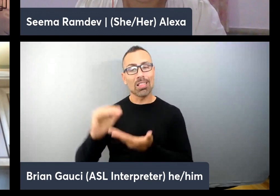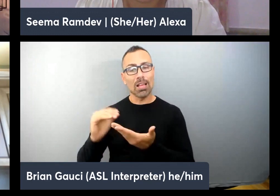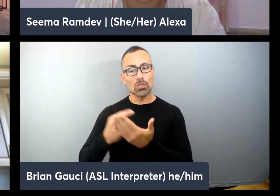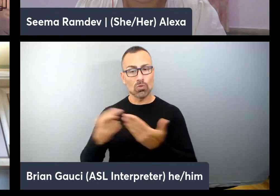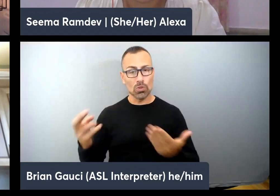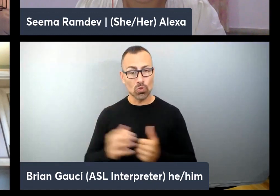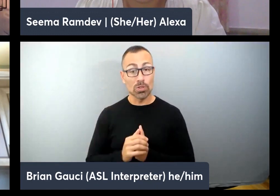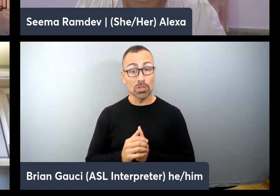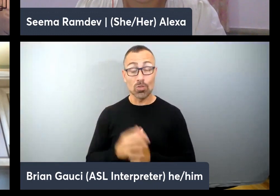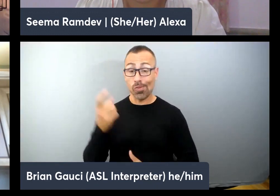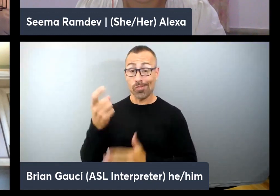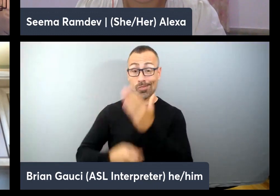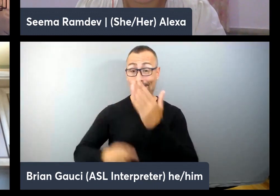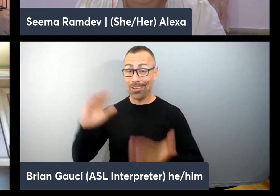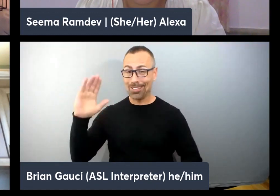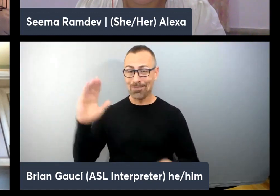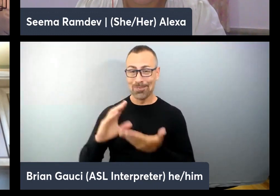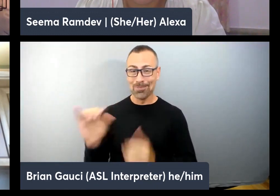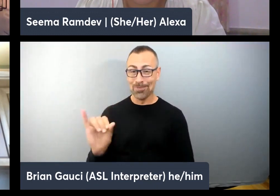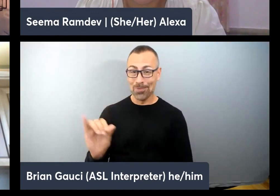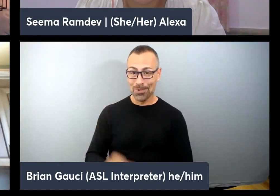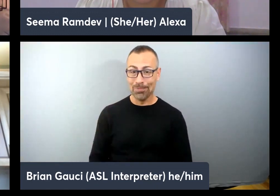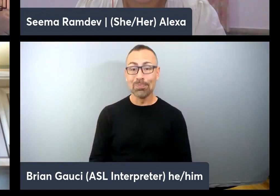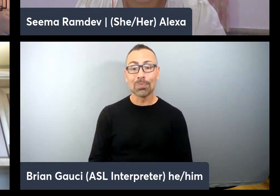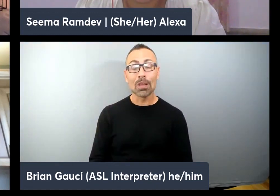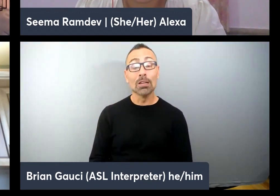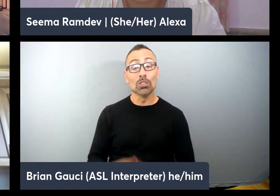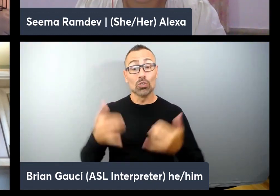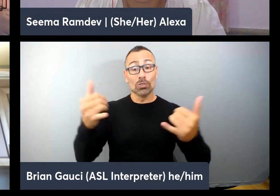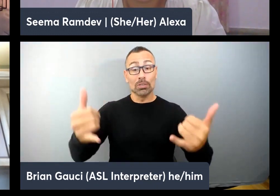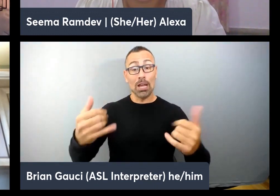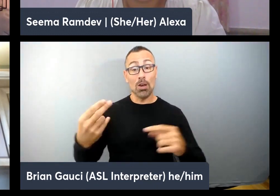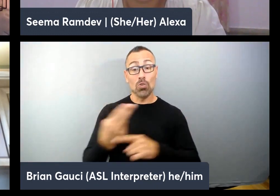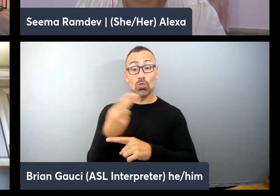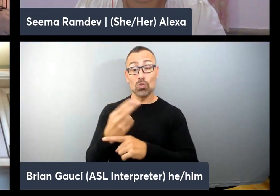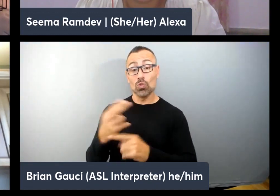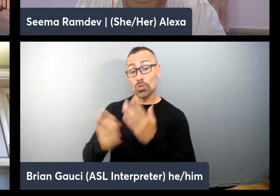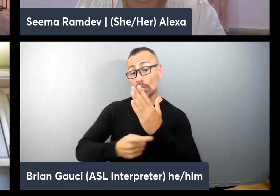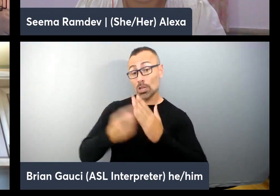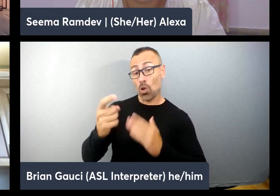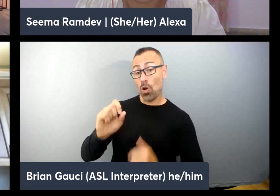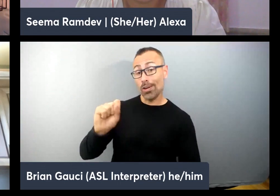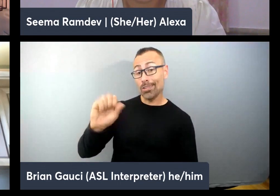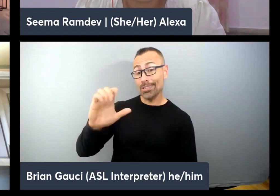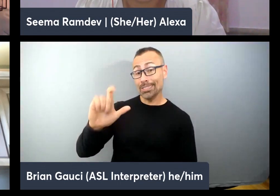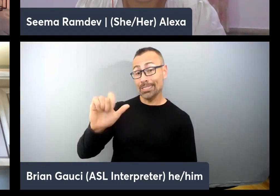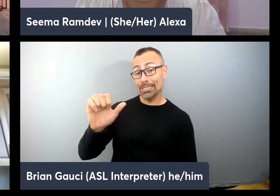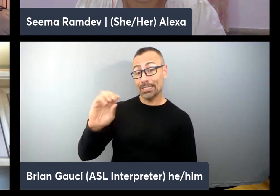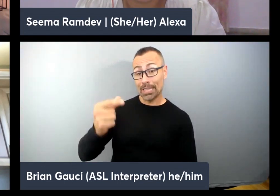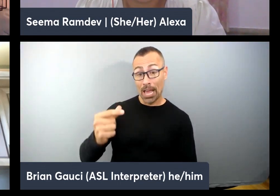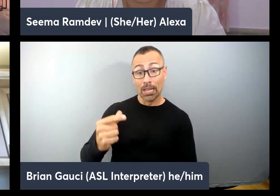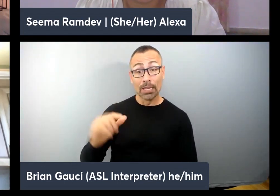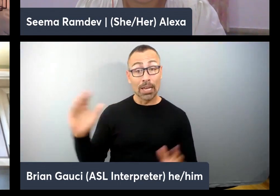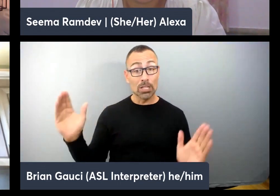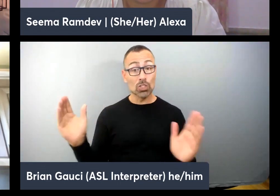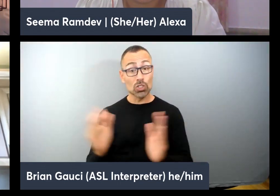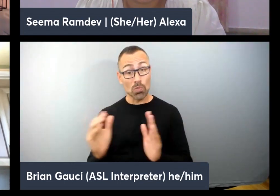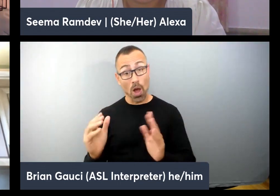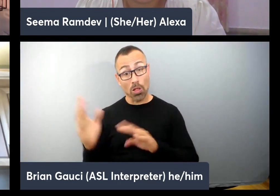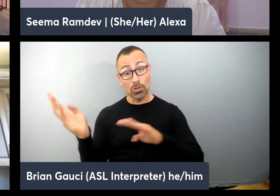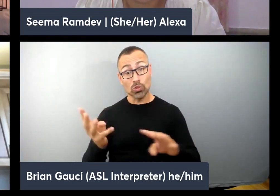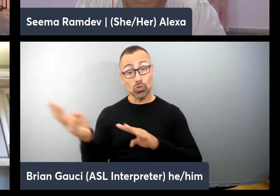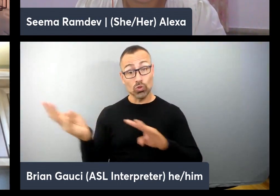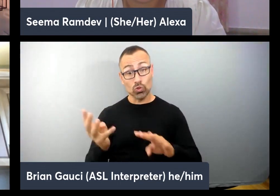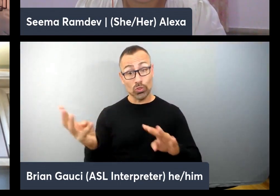workloads. And with the launch of autoscaling and smaller instance type for streaming ETL, customers can now